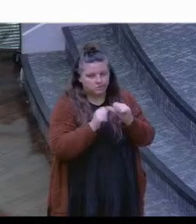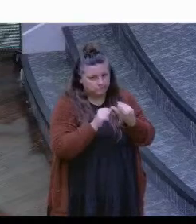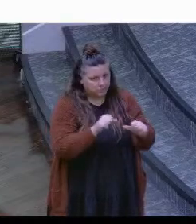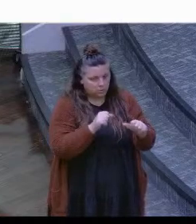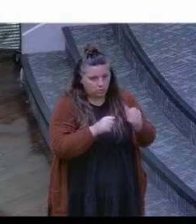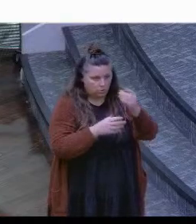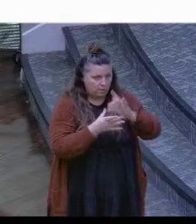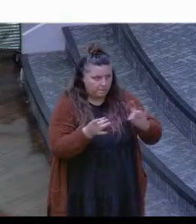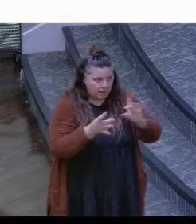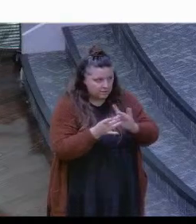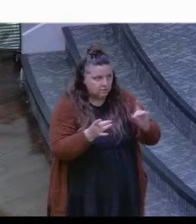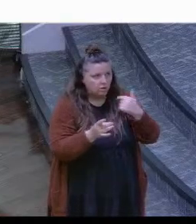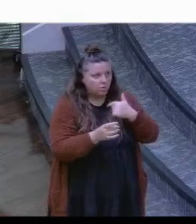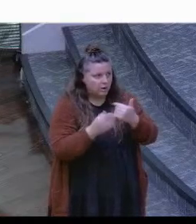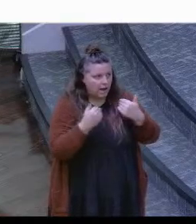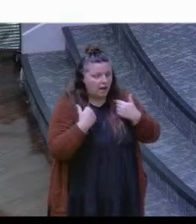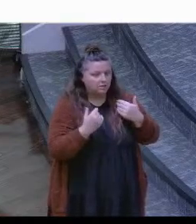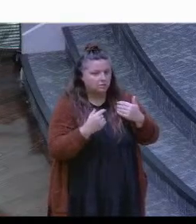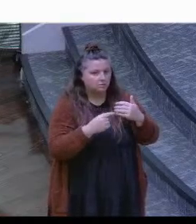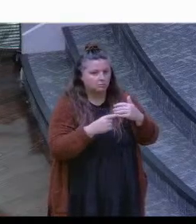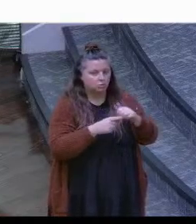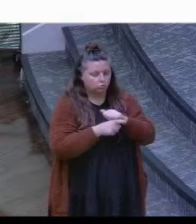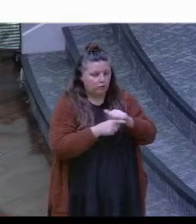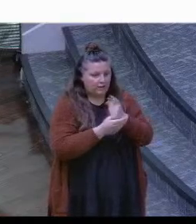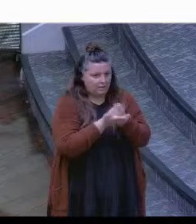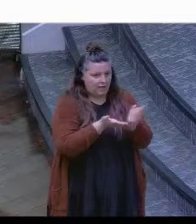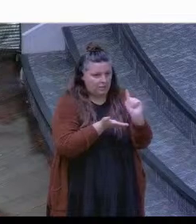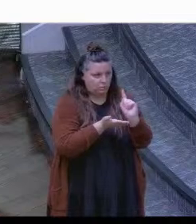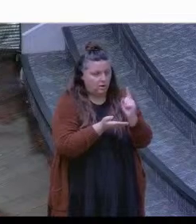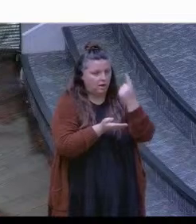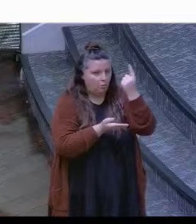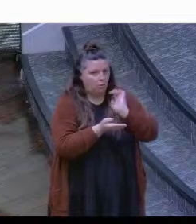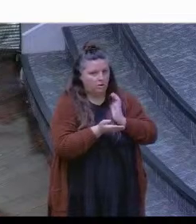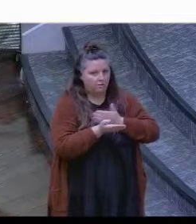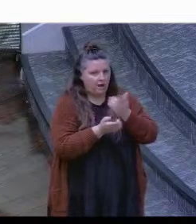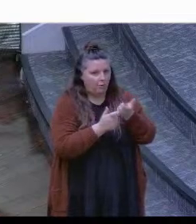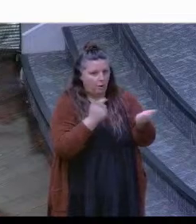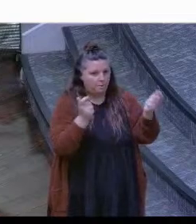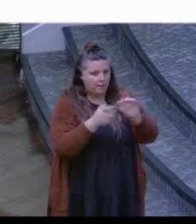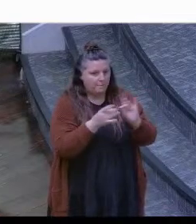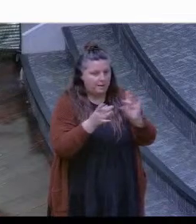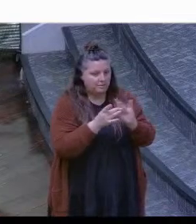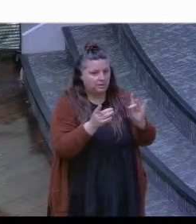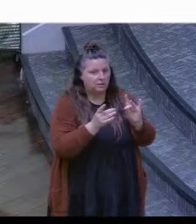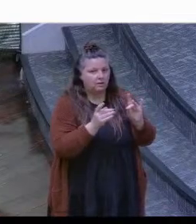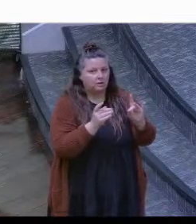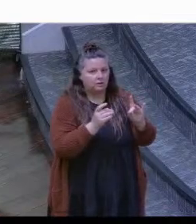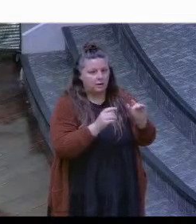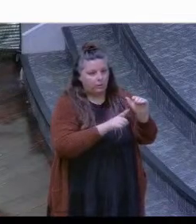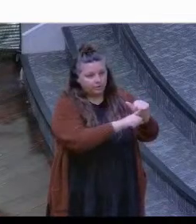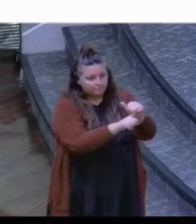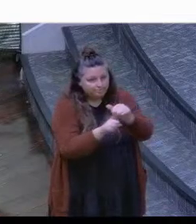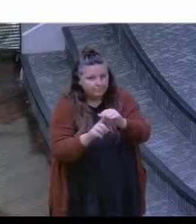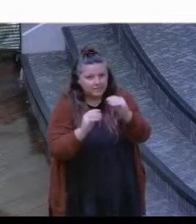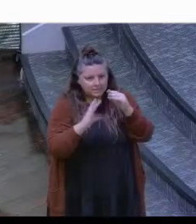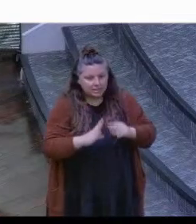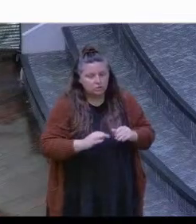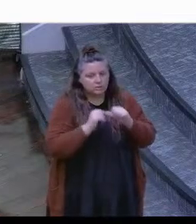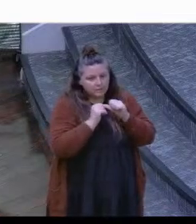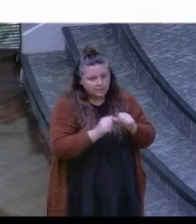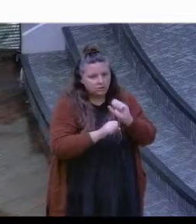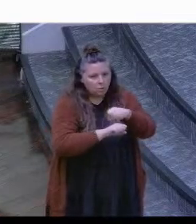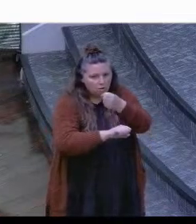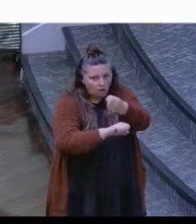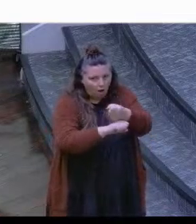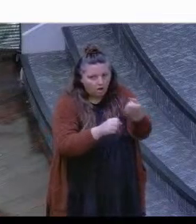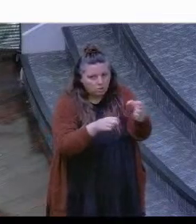divisions for the principals on last week. And one of our big messages to teachers is just to continue to keep your doors locked. That's our first line of defense